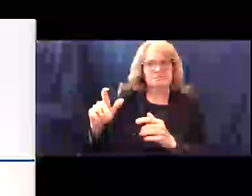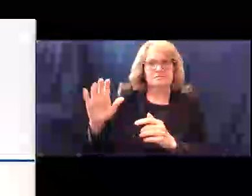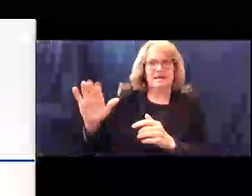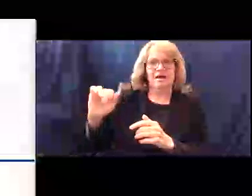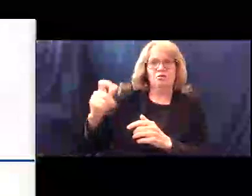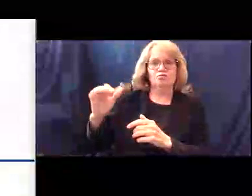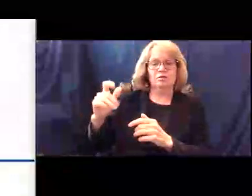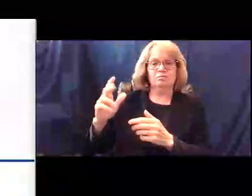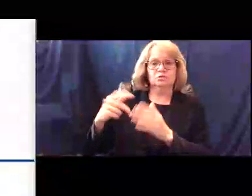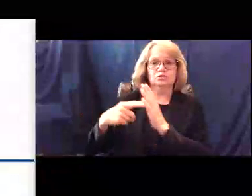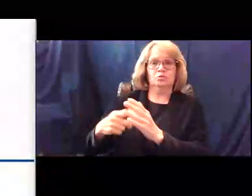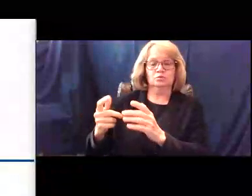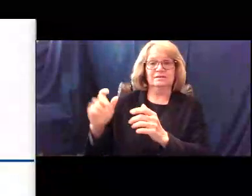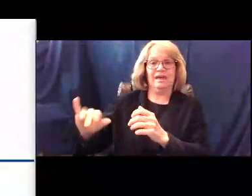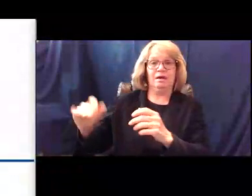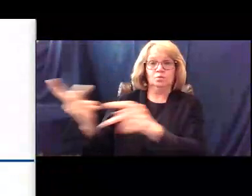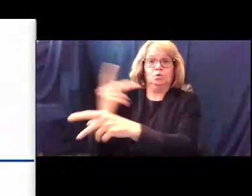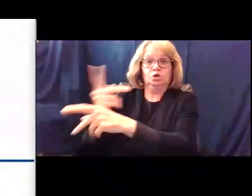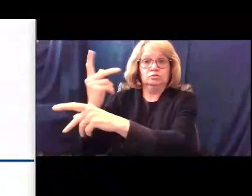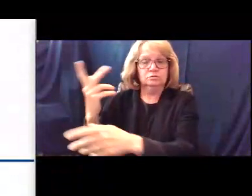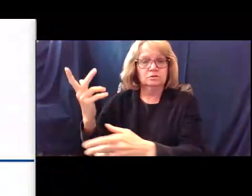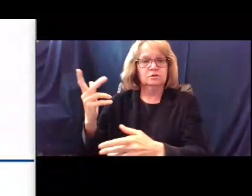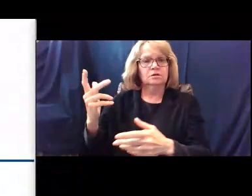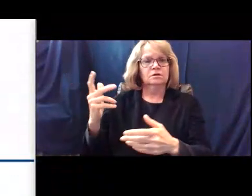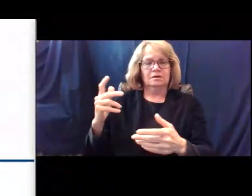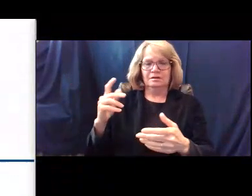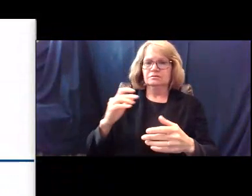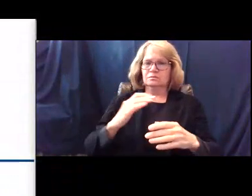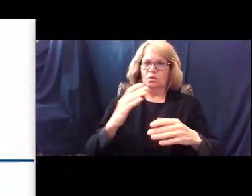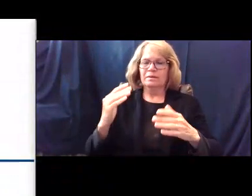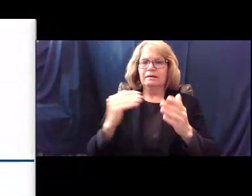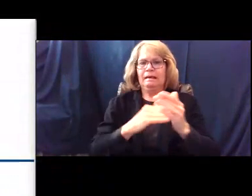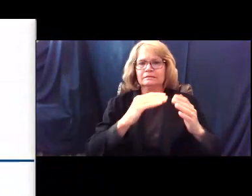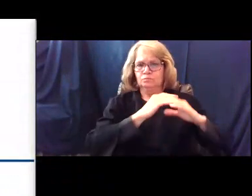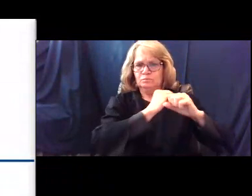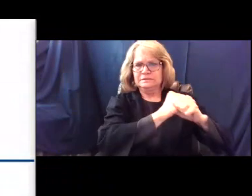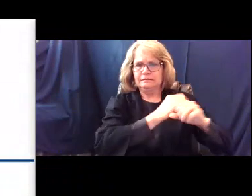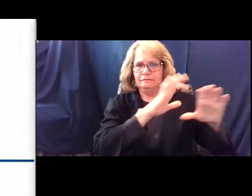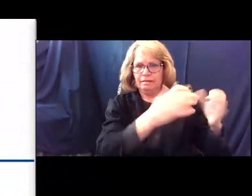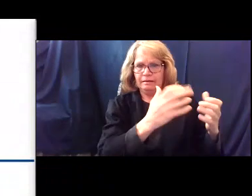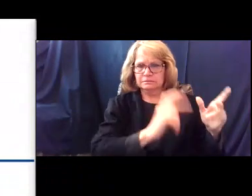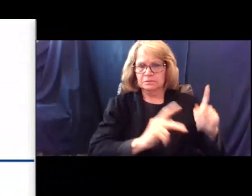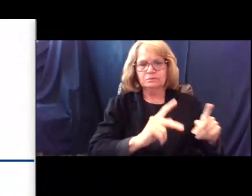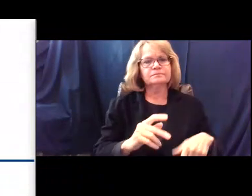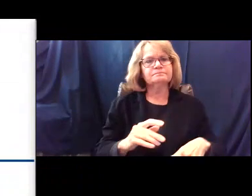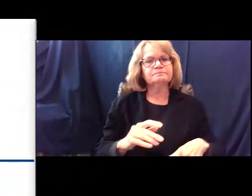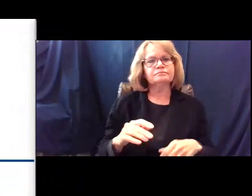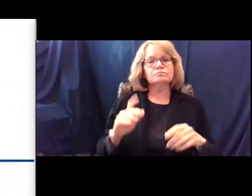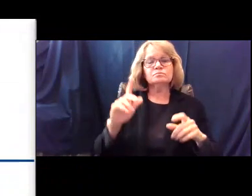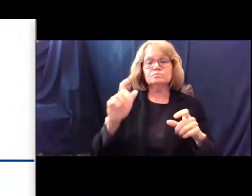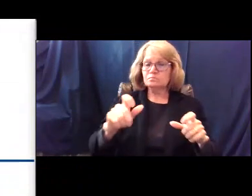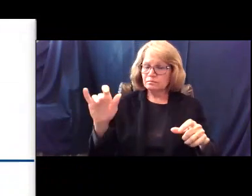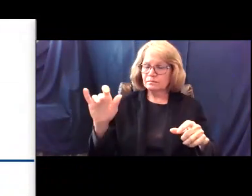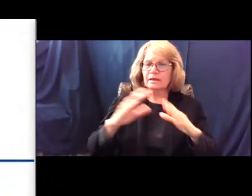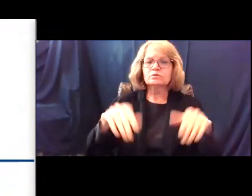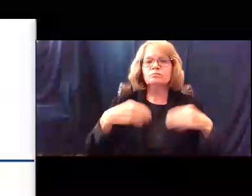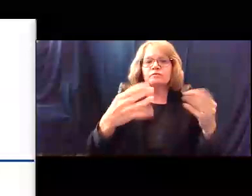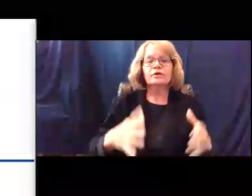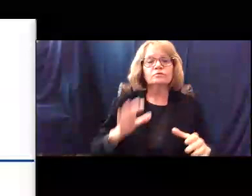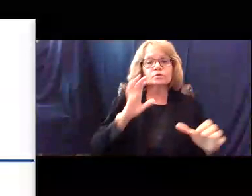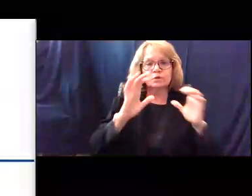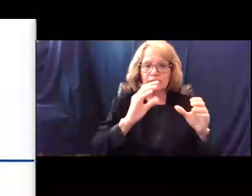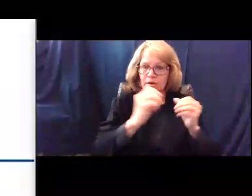would lead to the exclusion of individuals in protected classes. Housing providers should also communicate with that applicant,